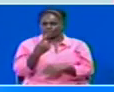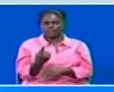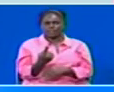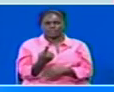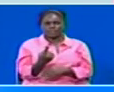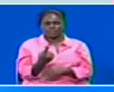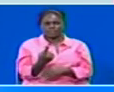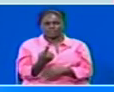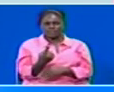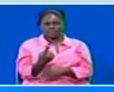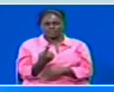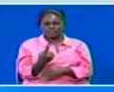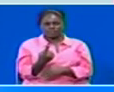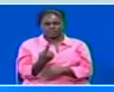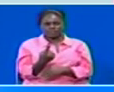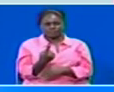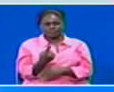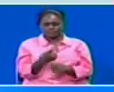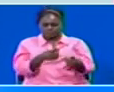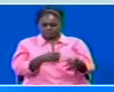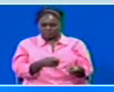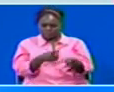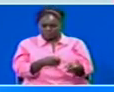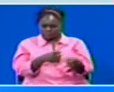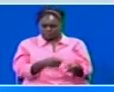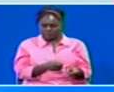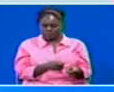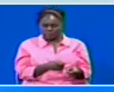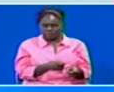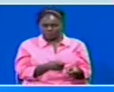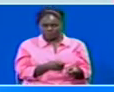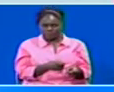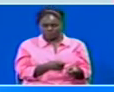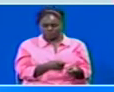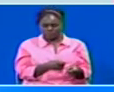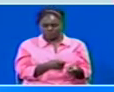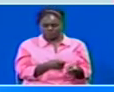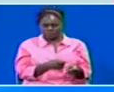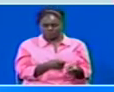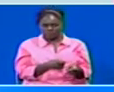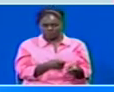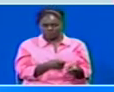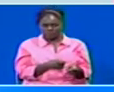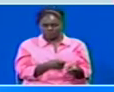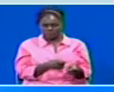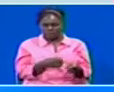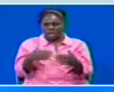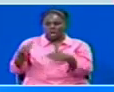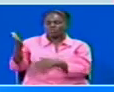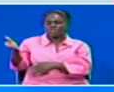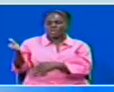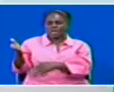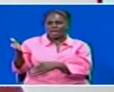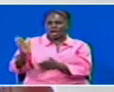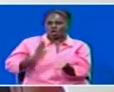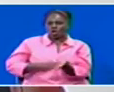are these allegations that are made, or perceptions that are thrown out there, or